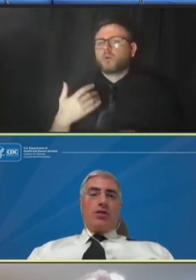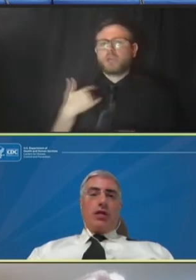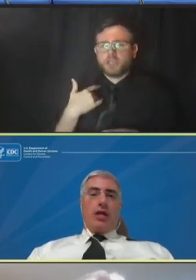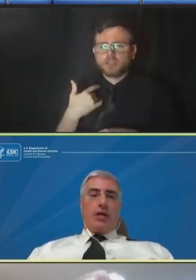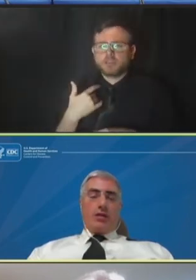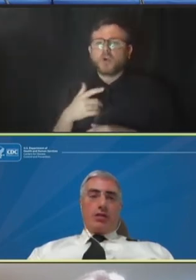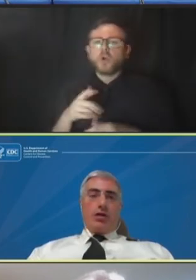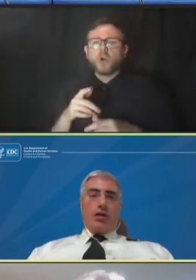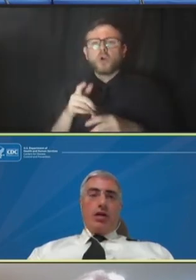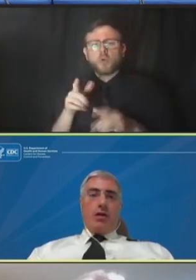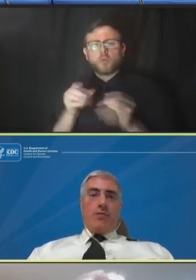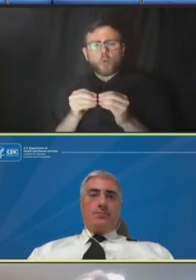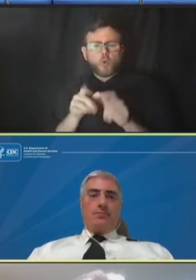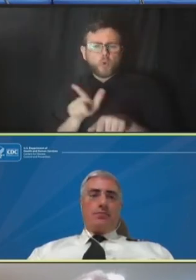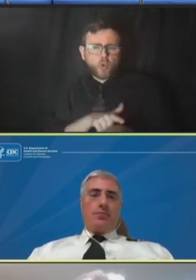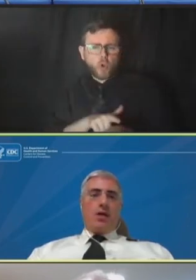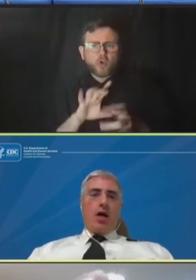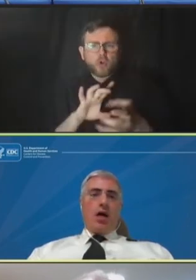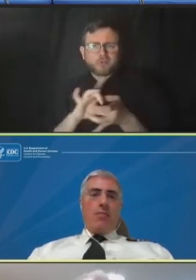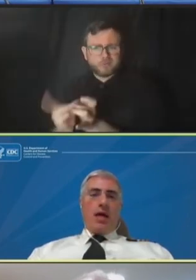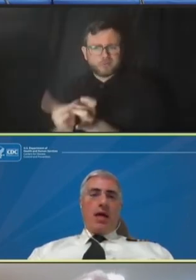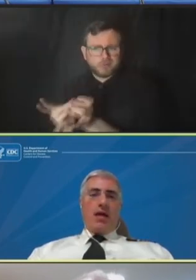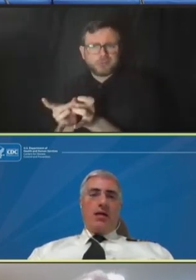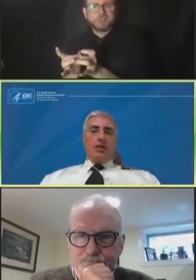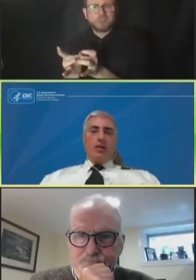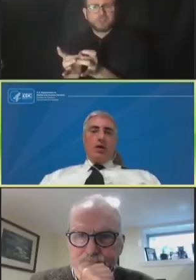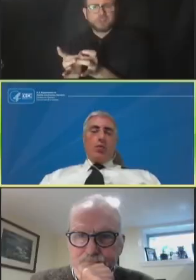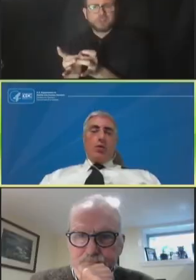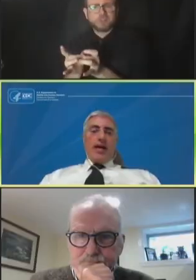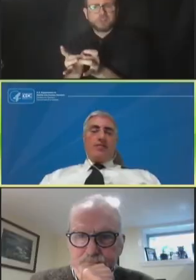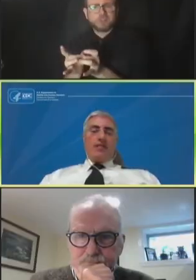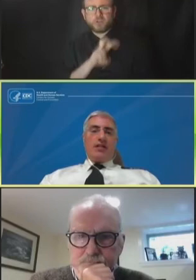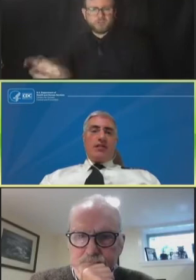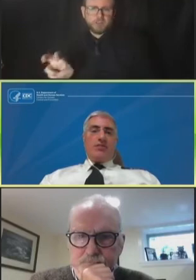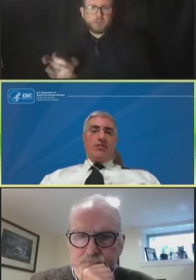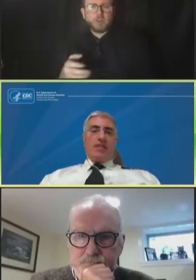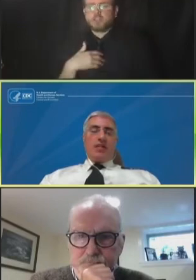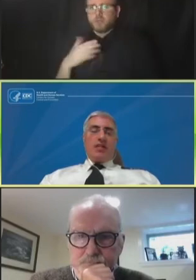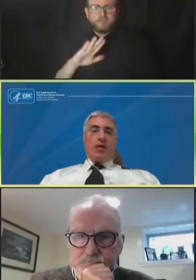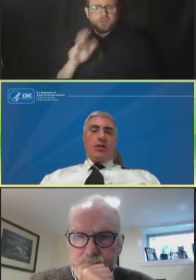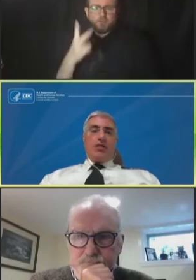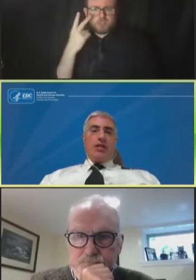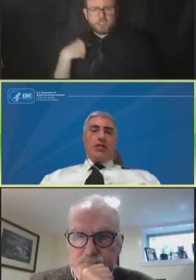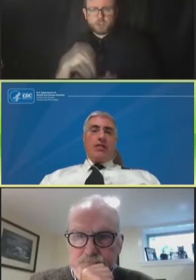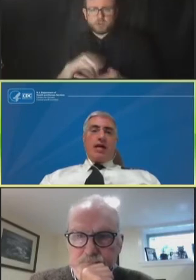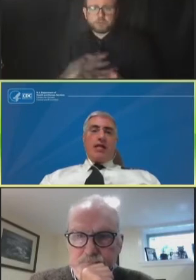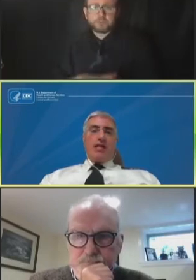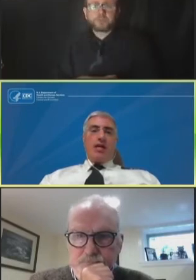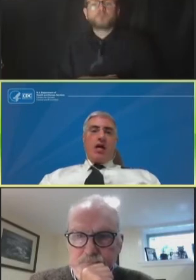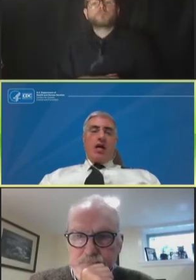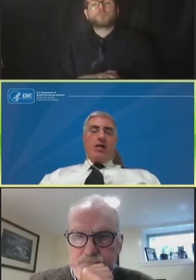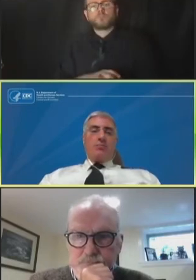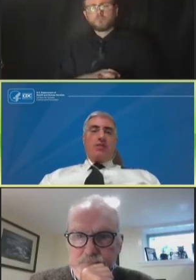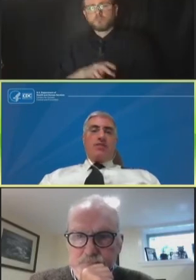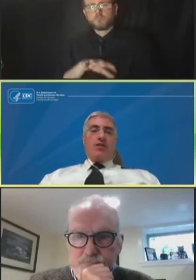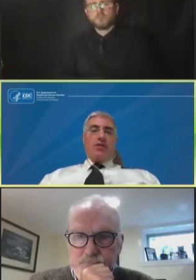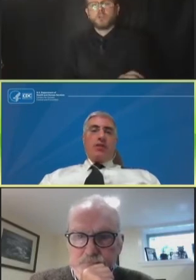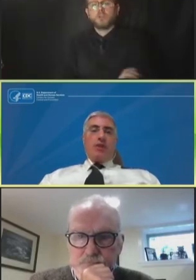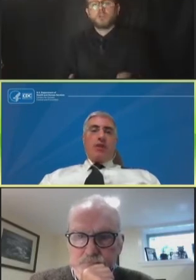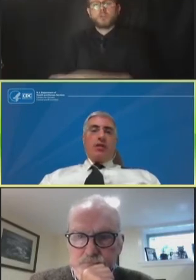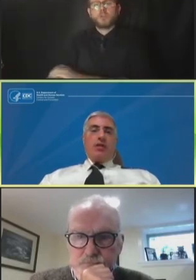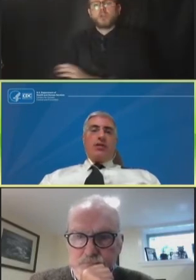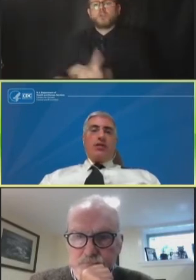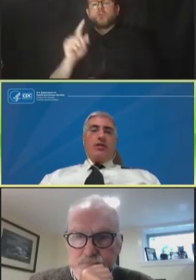is certainly concern here. And what we have seen in terms of epidemiology is that